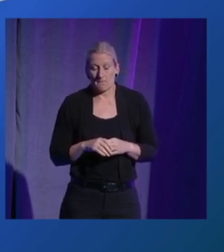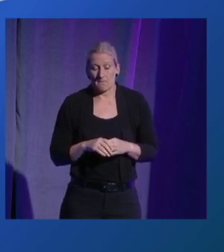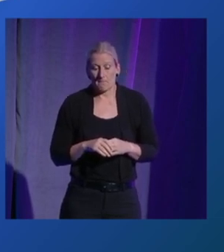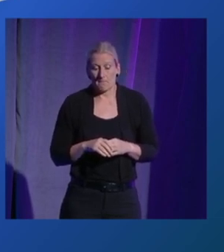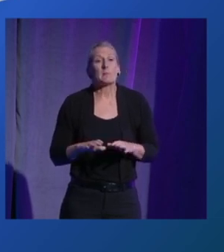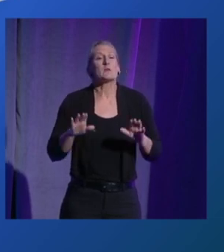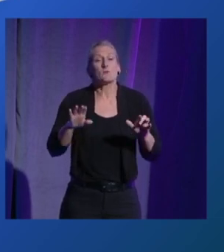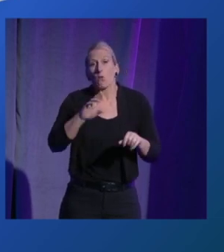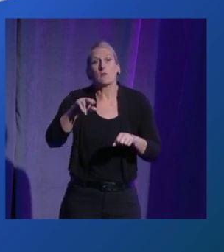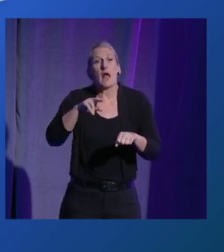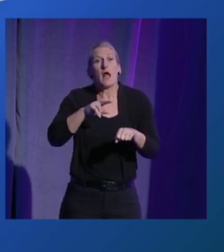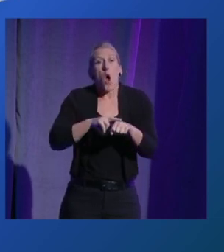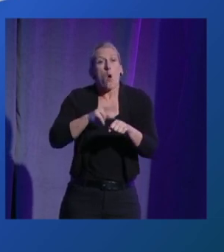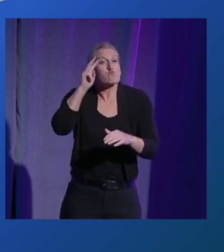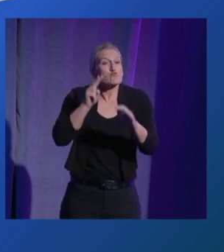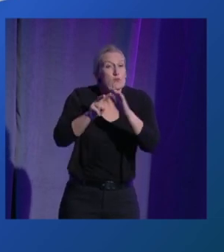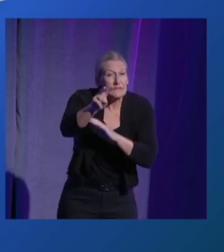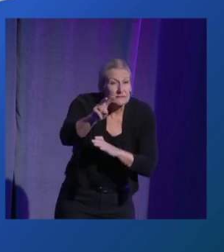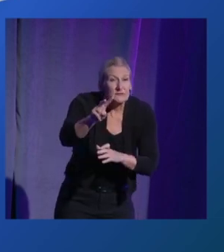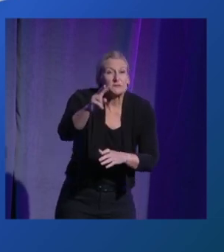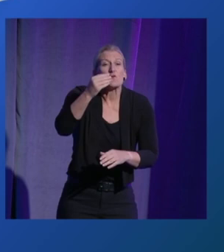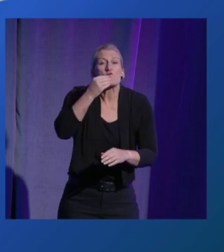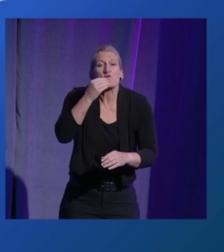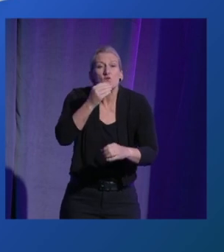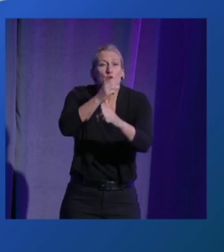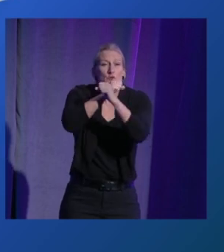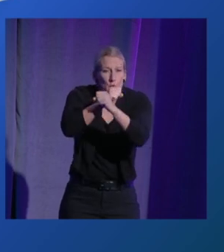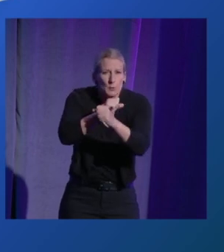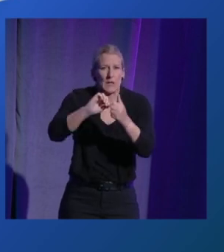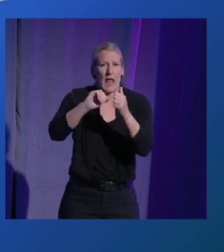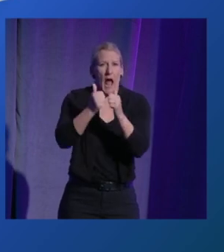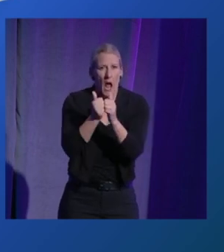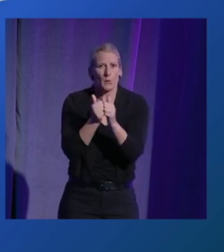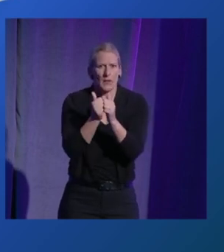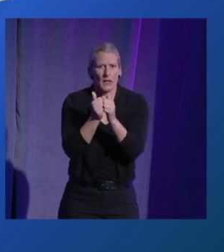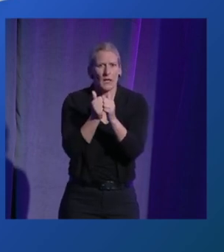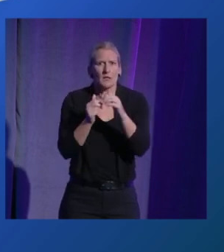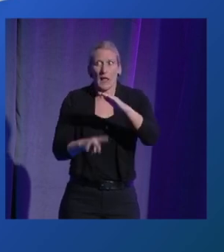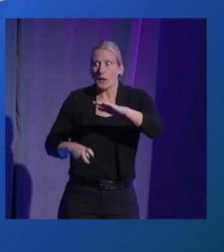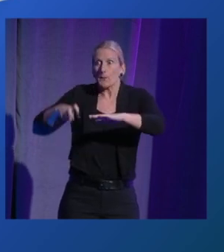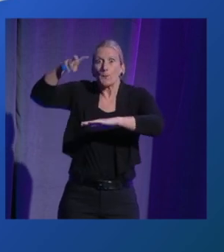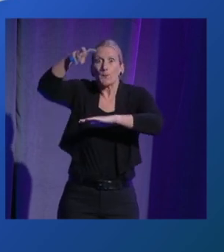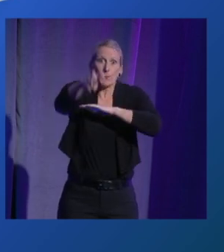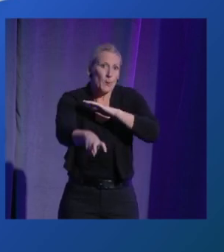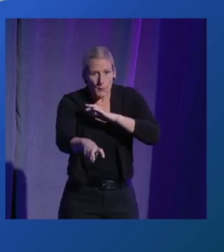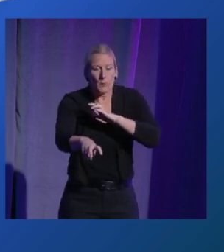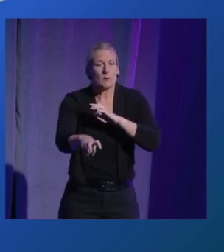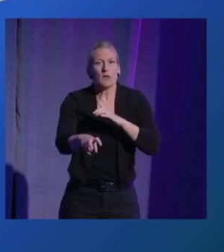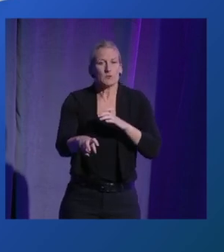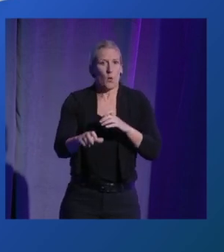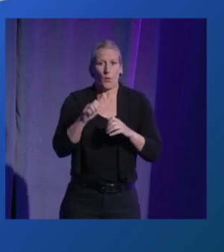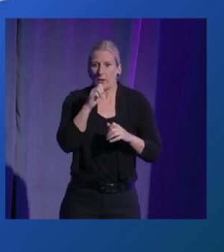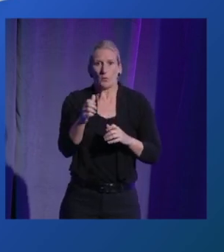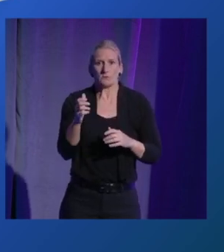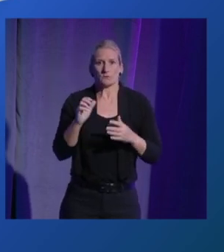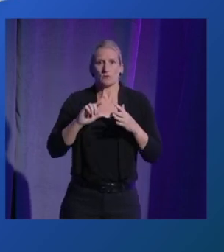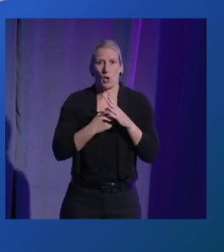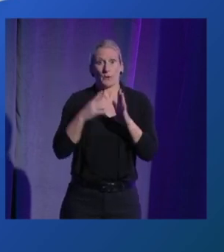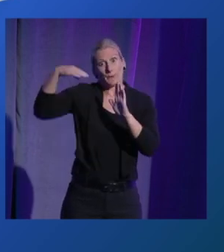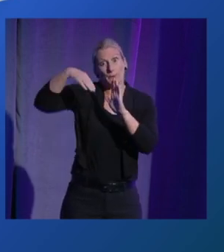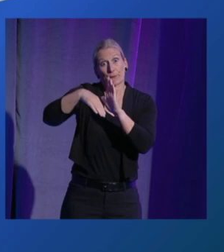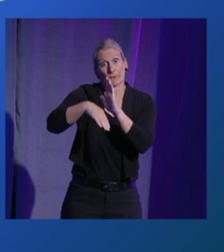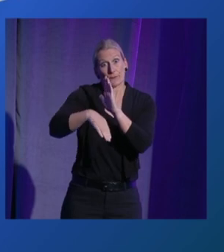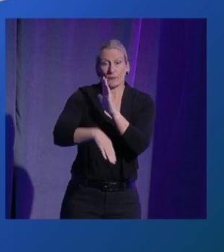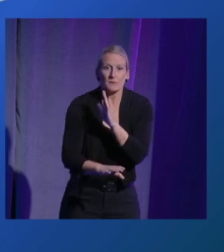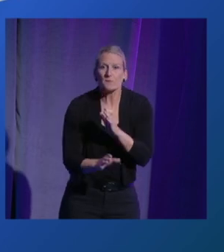security not current how do we get ahead of that how can we see is there going to be an issue for food or water security that's historically an